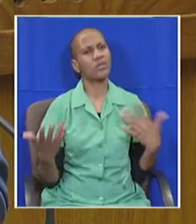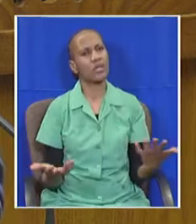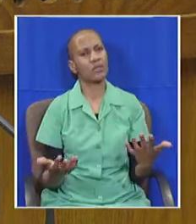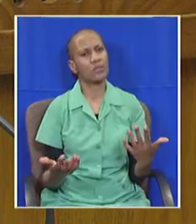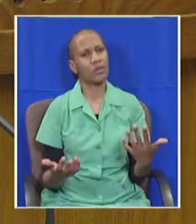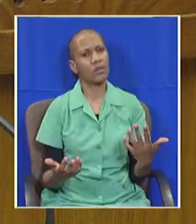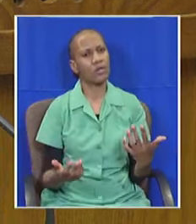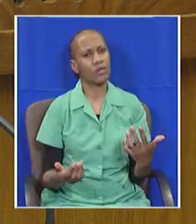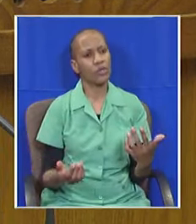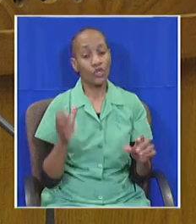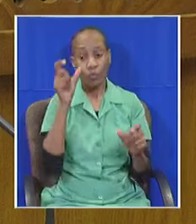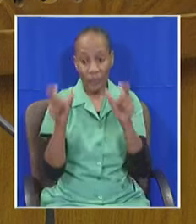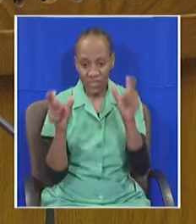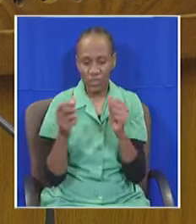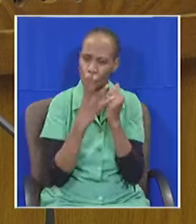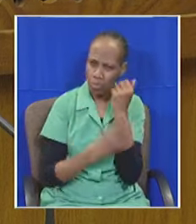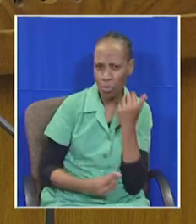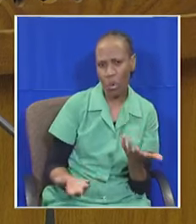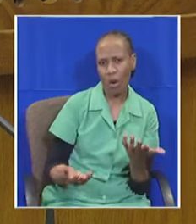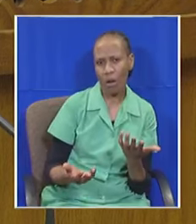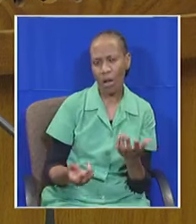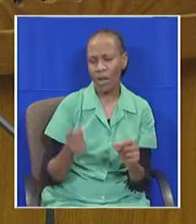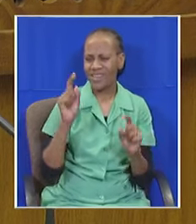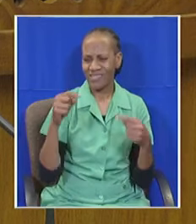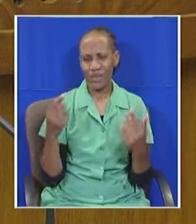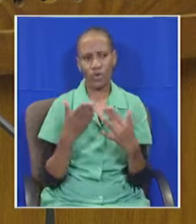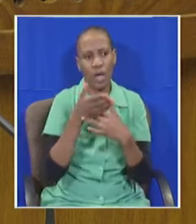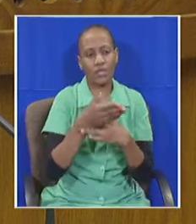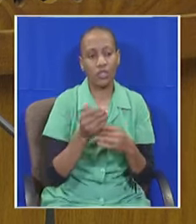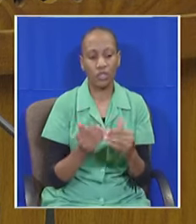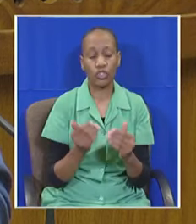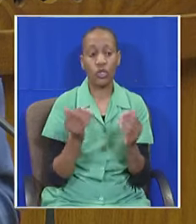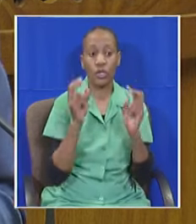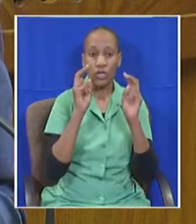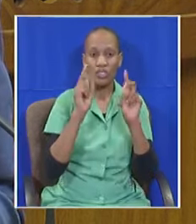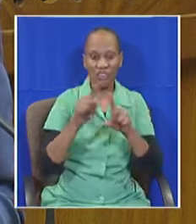yet academically deserving students who are failing to access post-school education and training